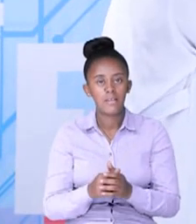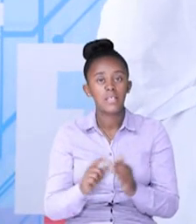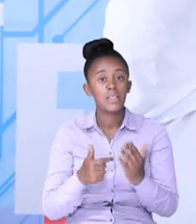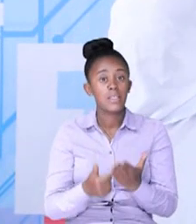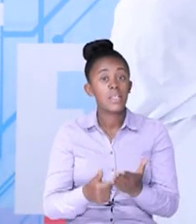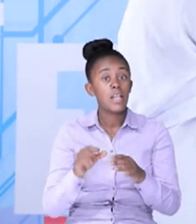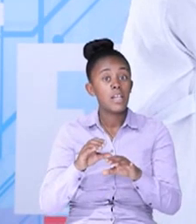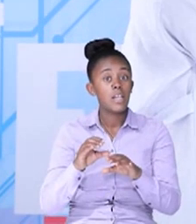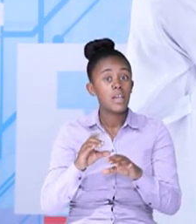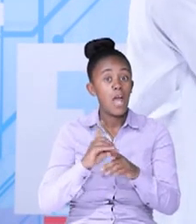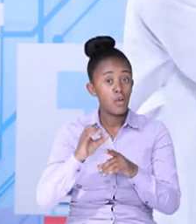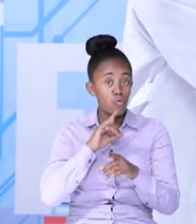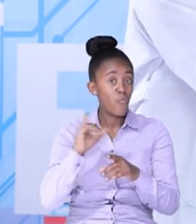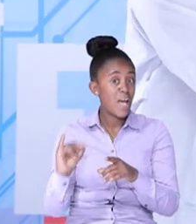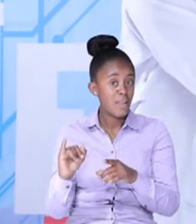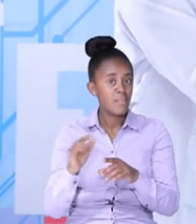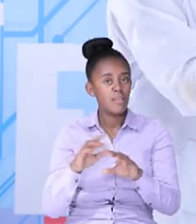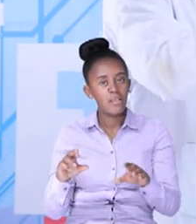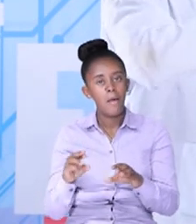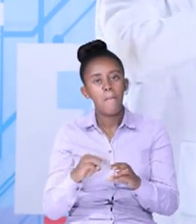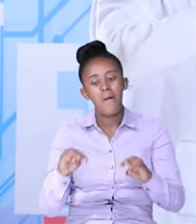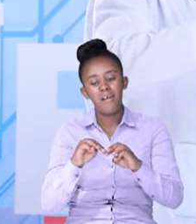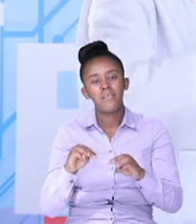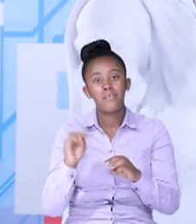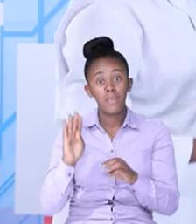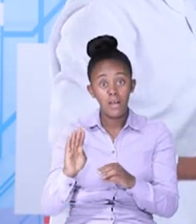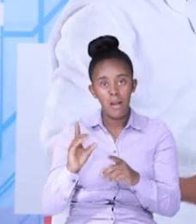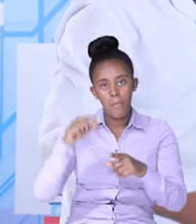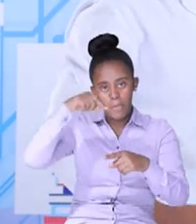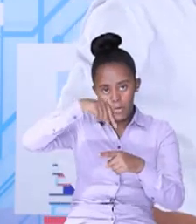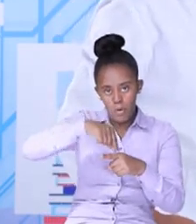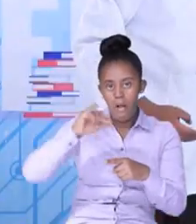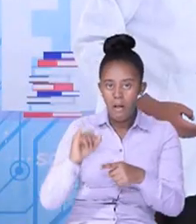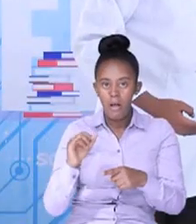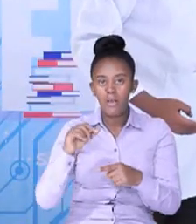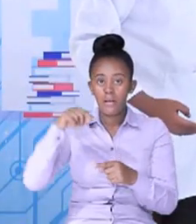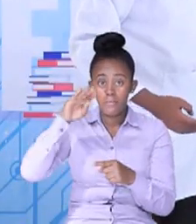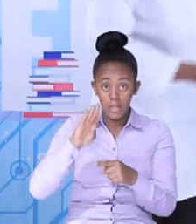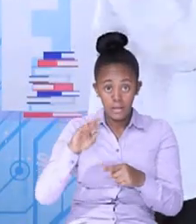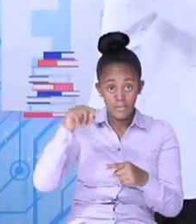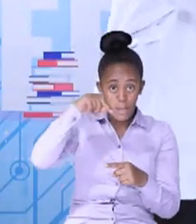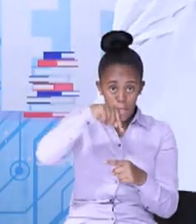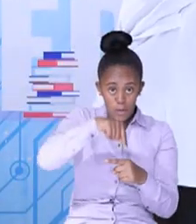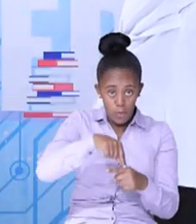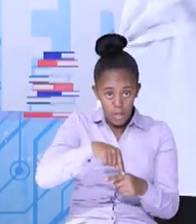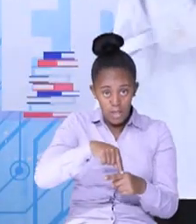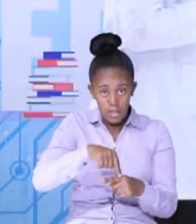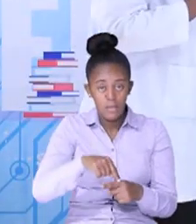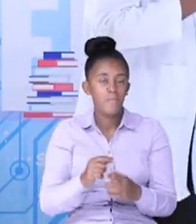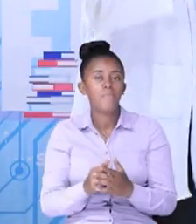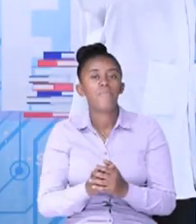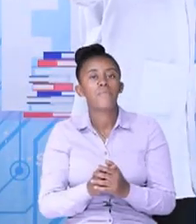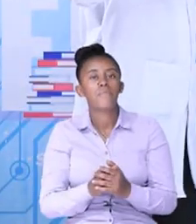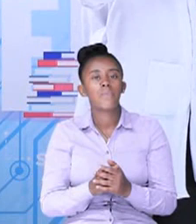direction of the current and the magnetic field are perpendicular because the direction of the current is in this direction is moving in this